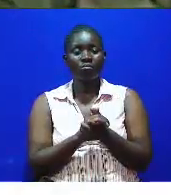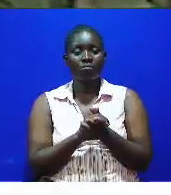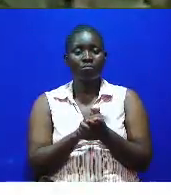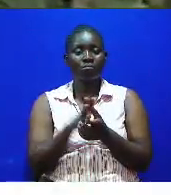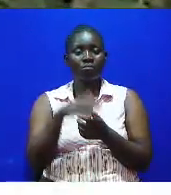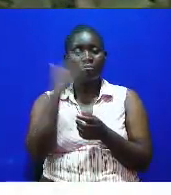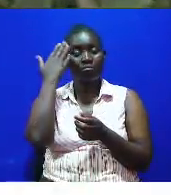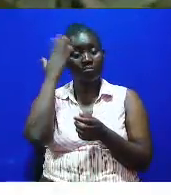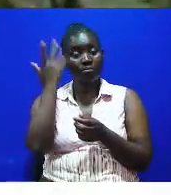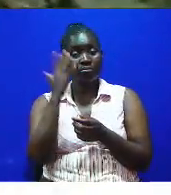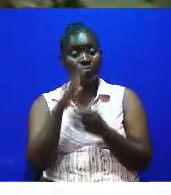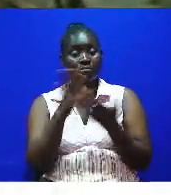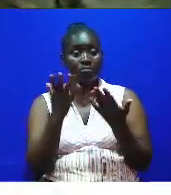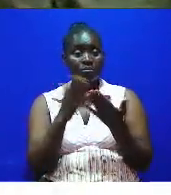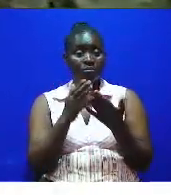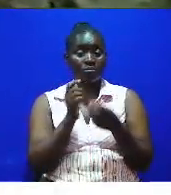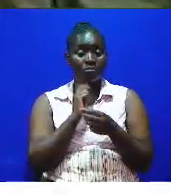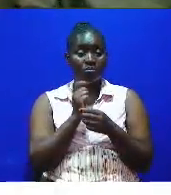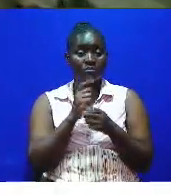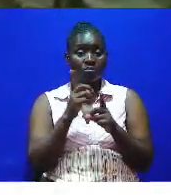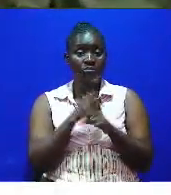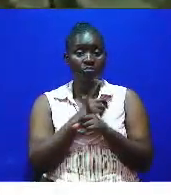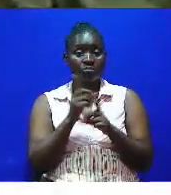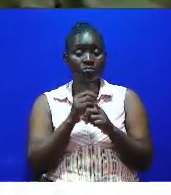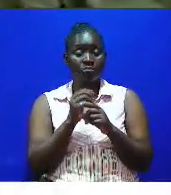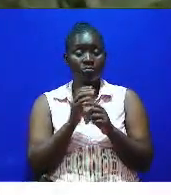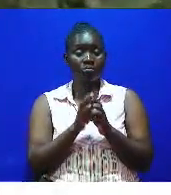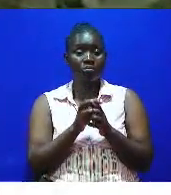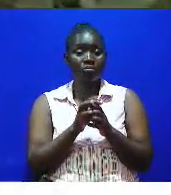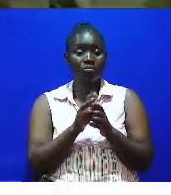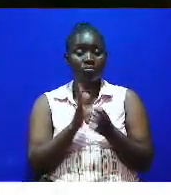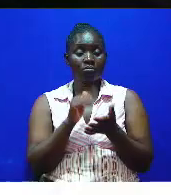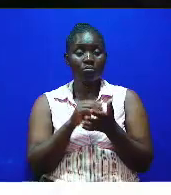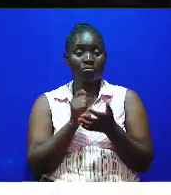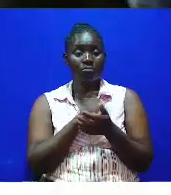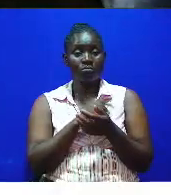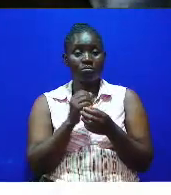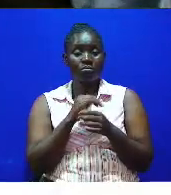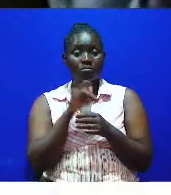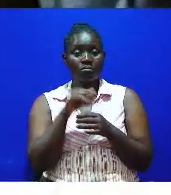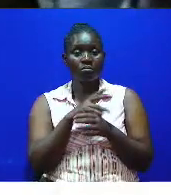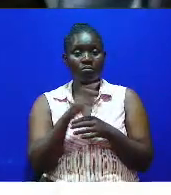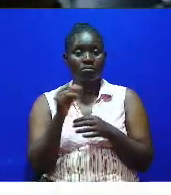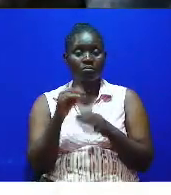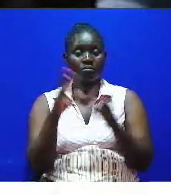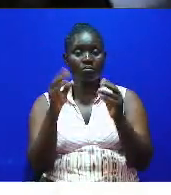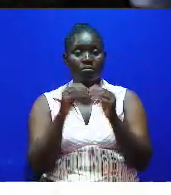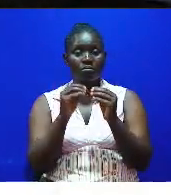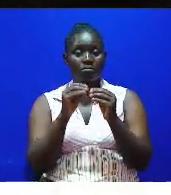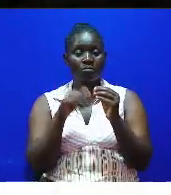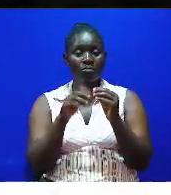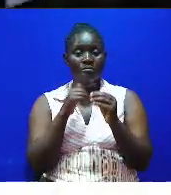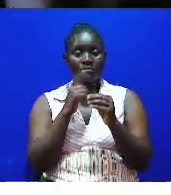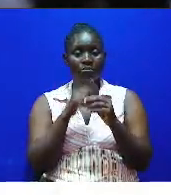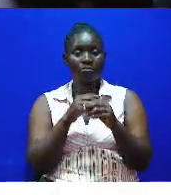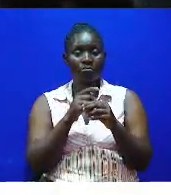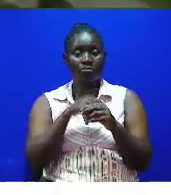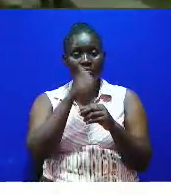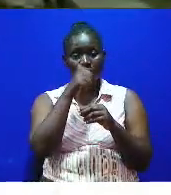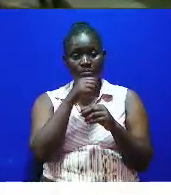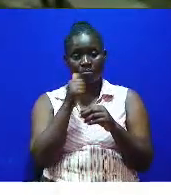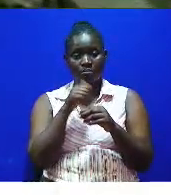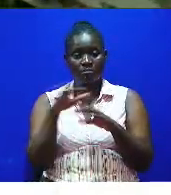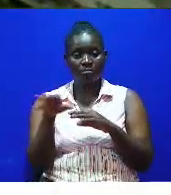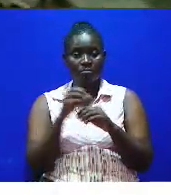the apparatus items because of those laboratories ekerwacha kwanda senior school wakomera na abana bamu abo barule private institutions chigwate